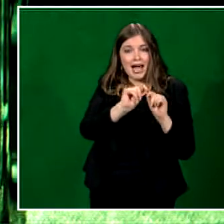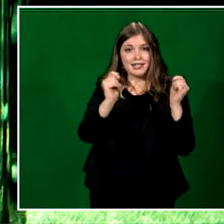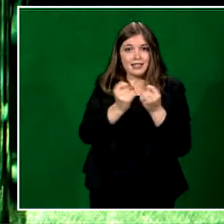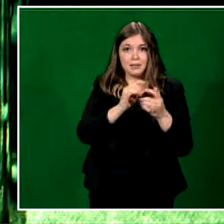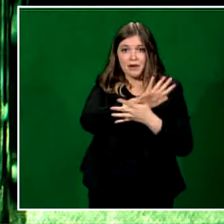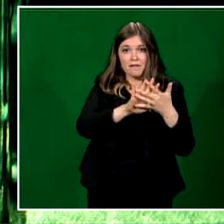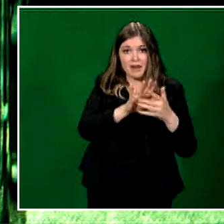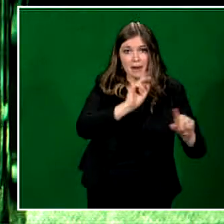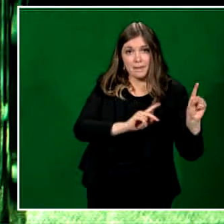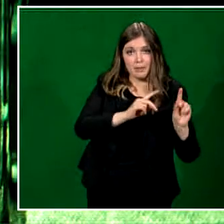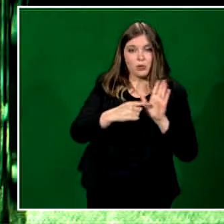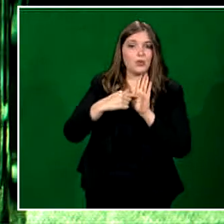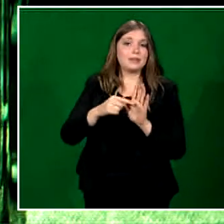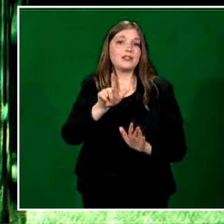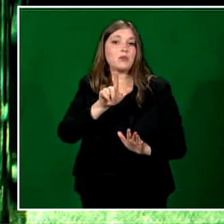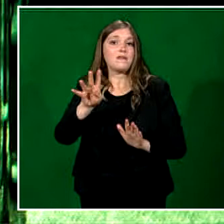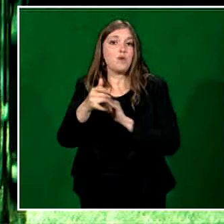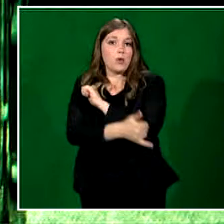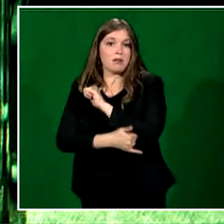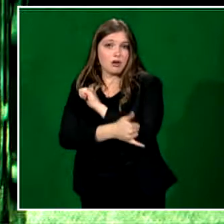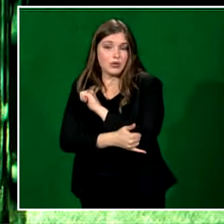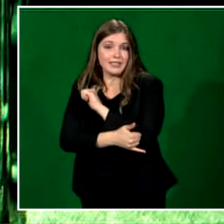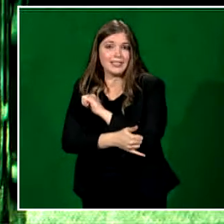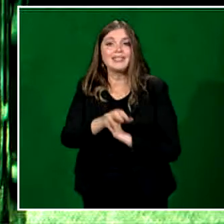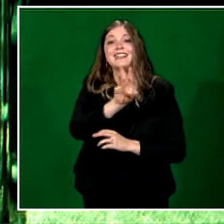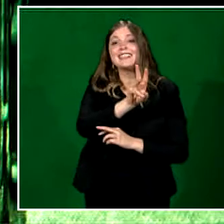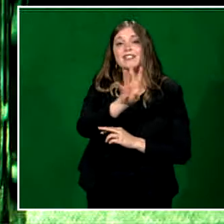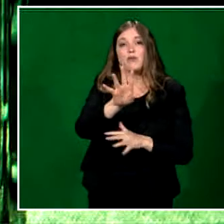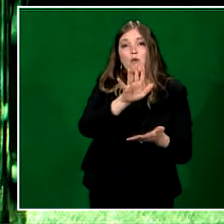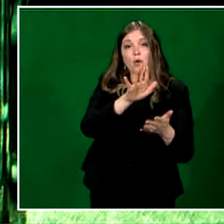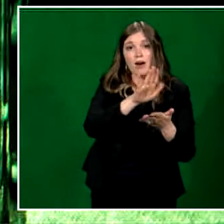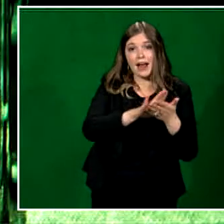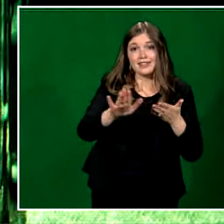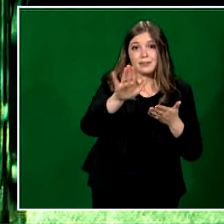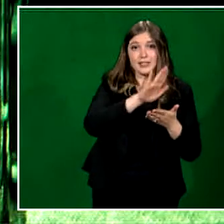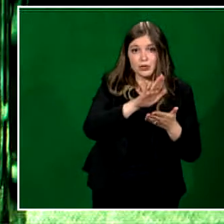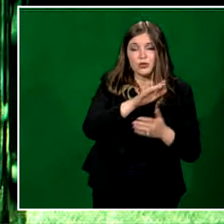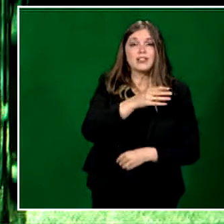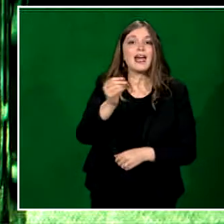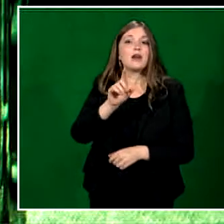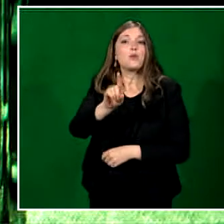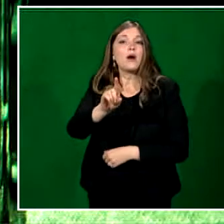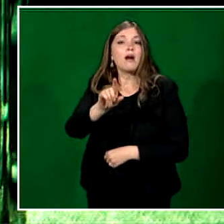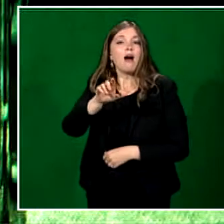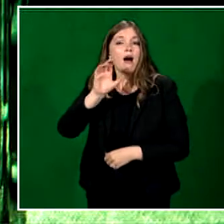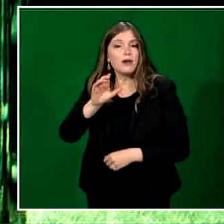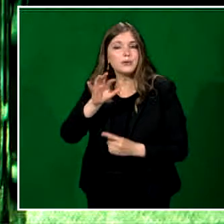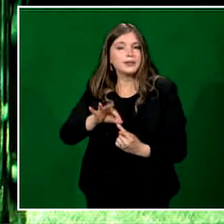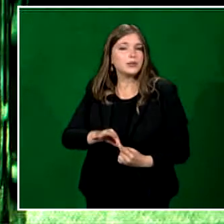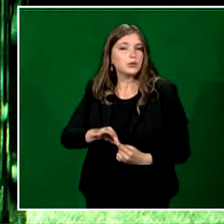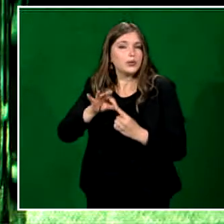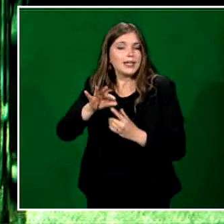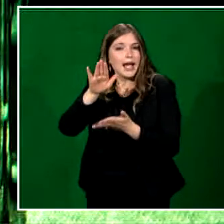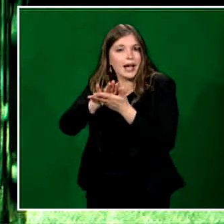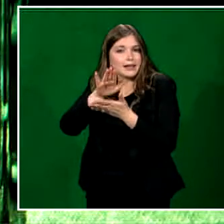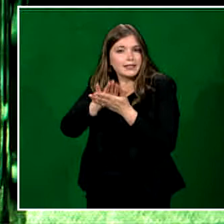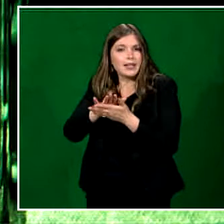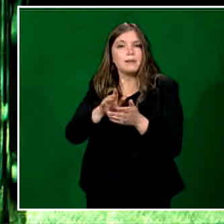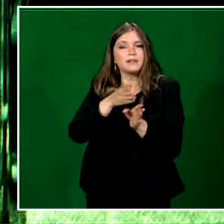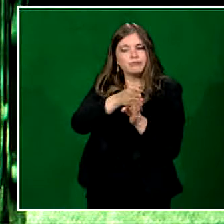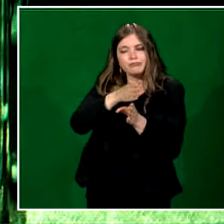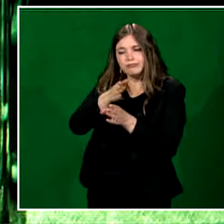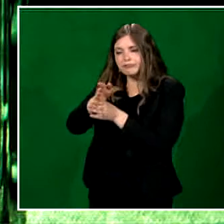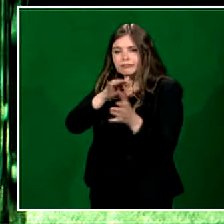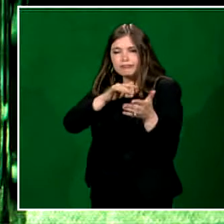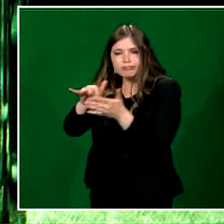representing 24 countries, 64 academic institutions, and 100 unique academic disciplines.